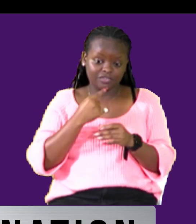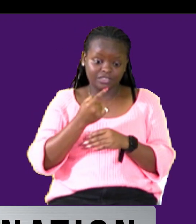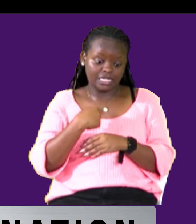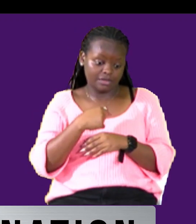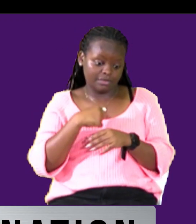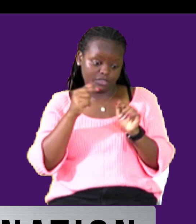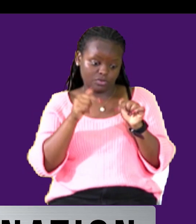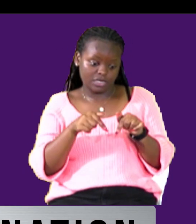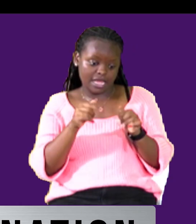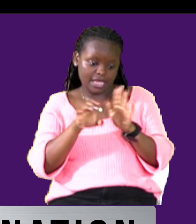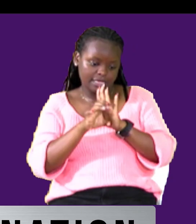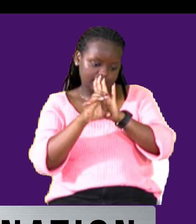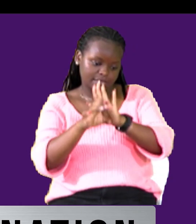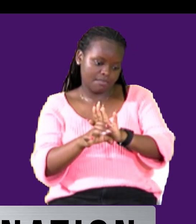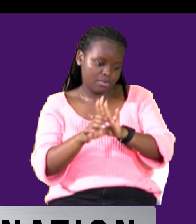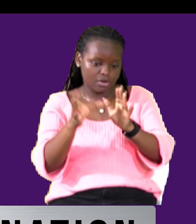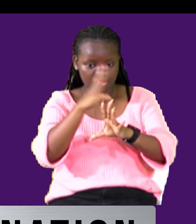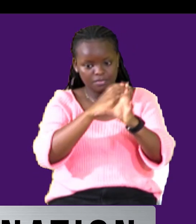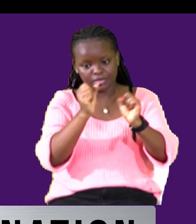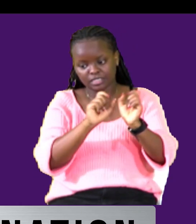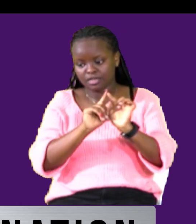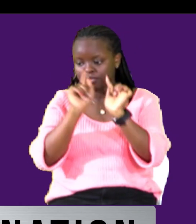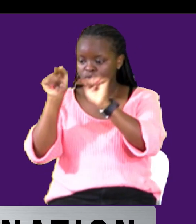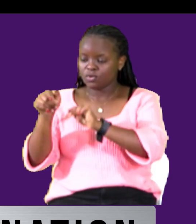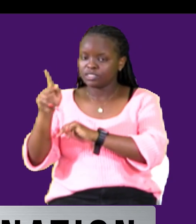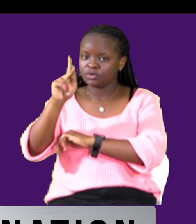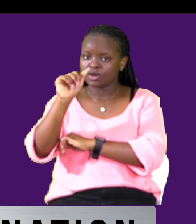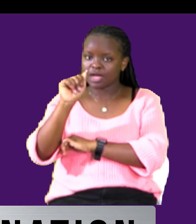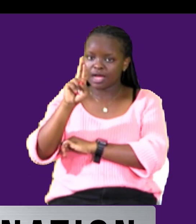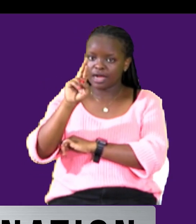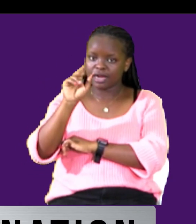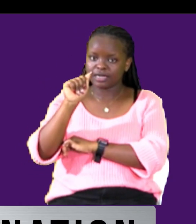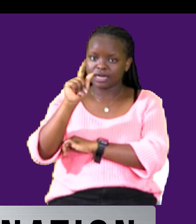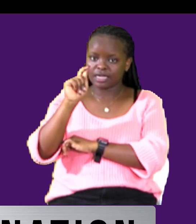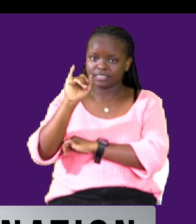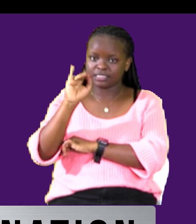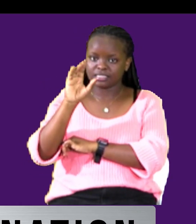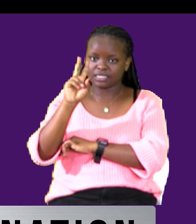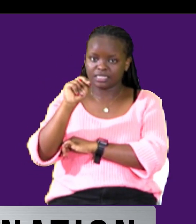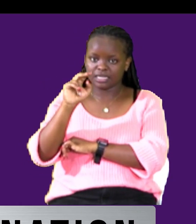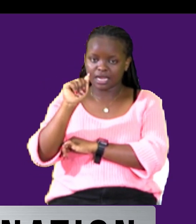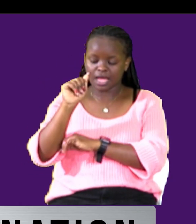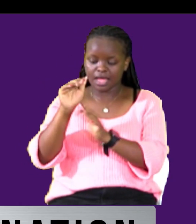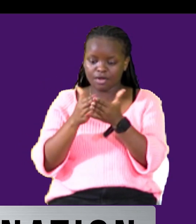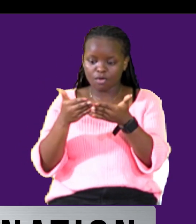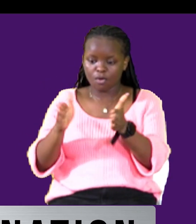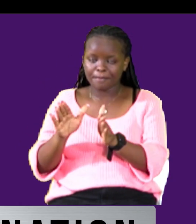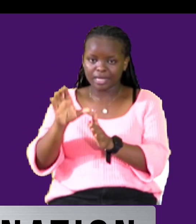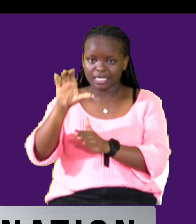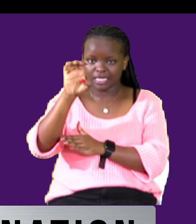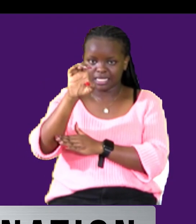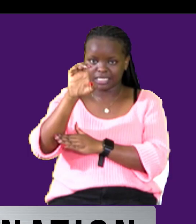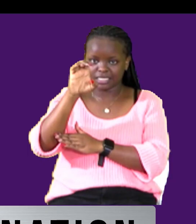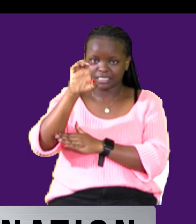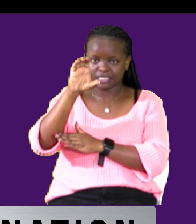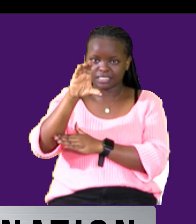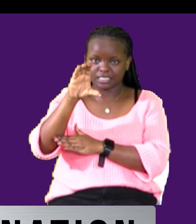today, for example, that the president went into Karatina and opened up an ECD classroom,